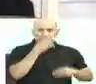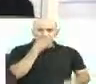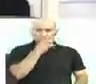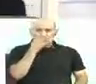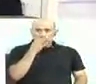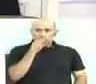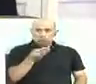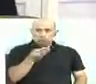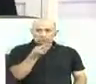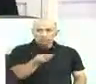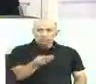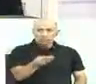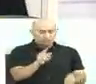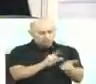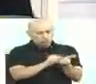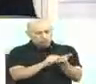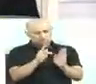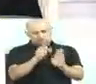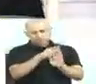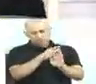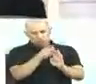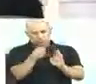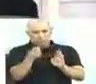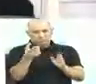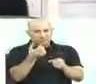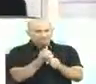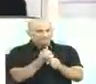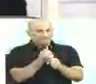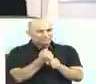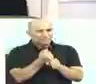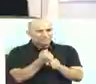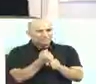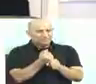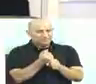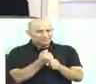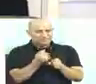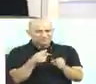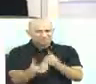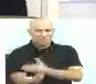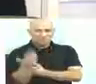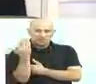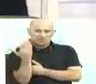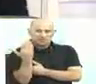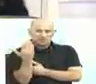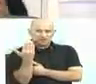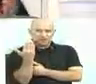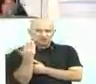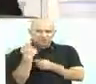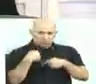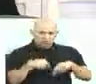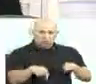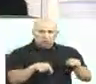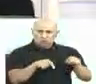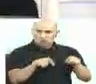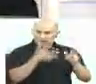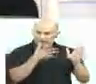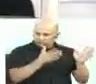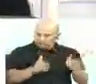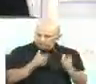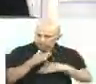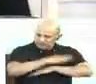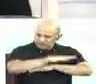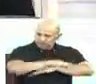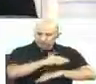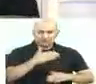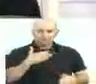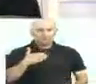is provided and printed in the bulletin which you received at the beginning of worship. So as we finish preparing the table, I'd like to invite